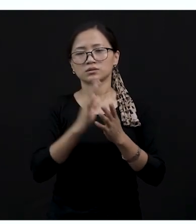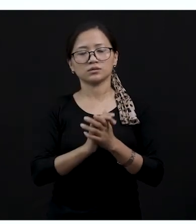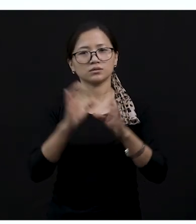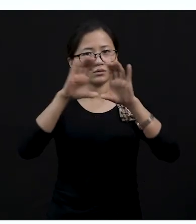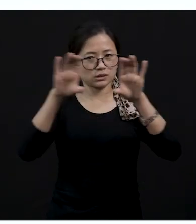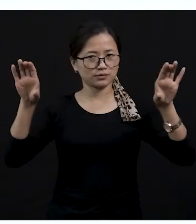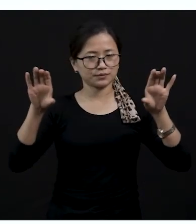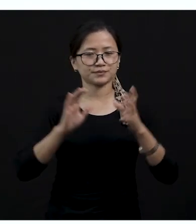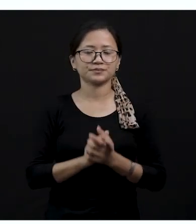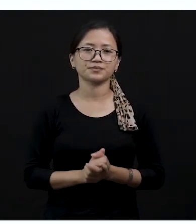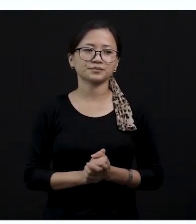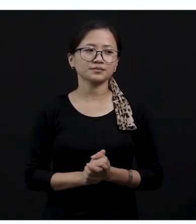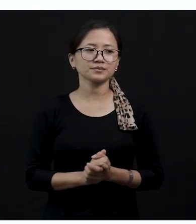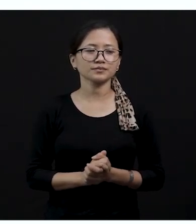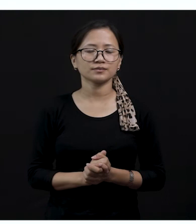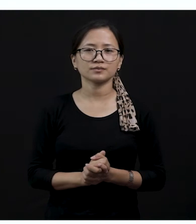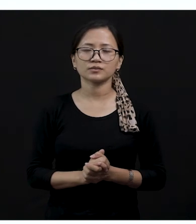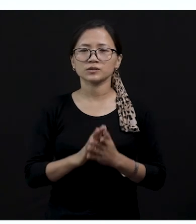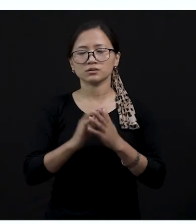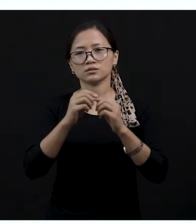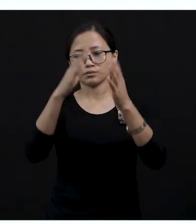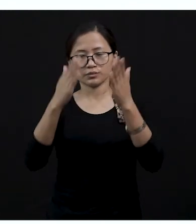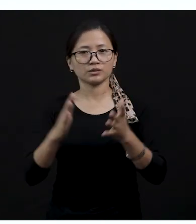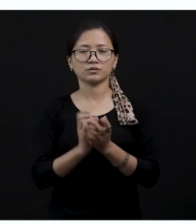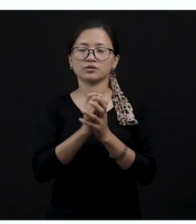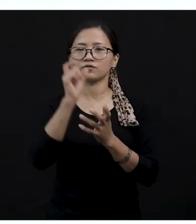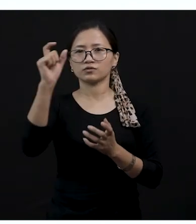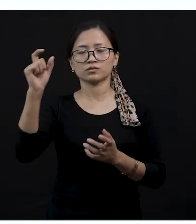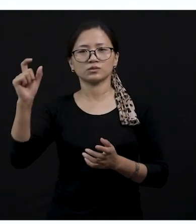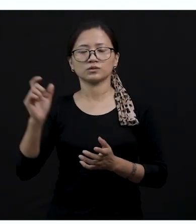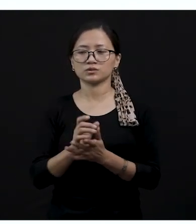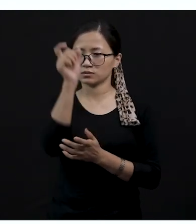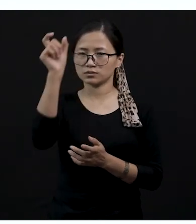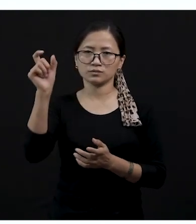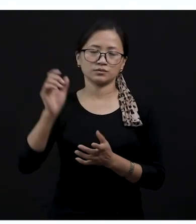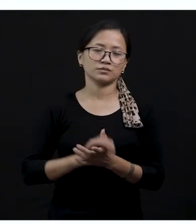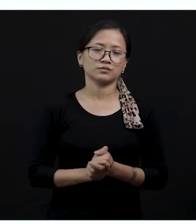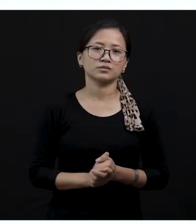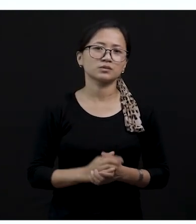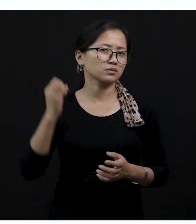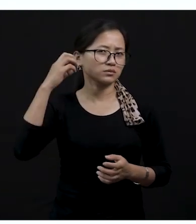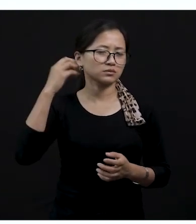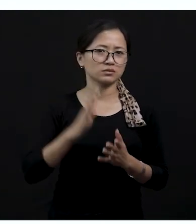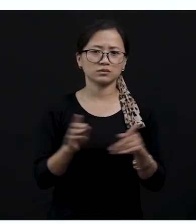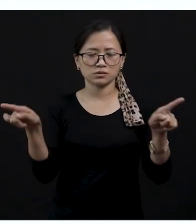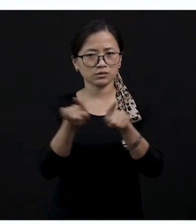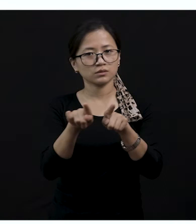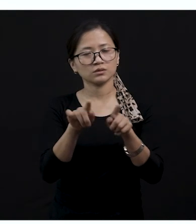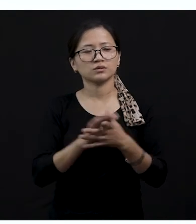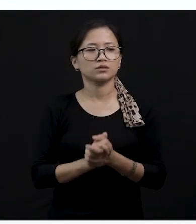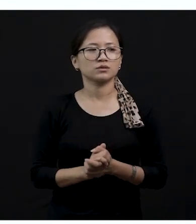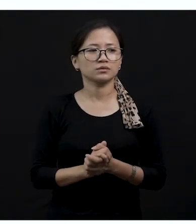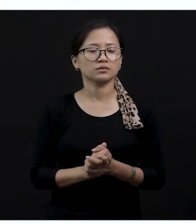third stanza, okay? So the rhyme scheme is a pattern of words, okay, that rhymes, that sound the same, okay?